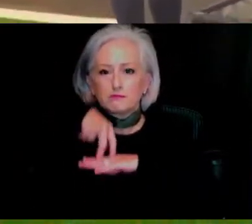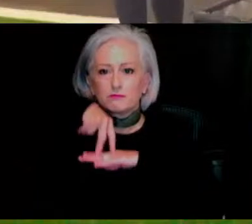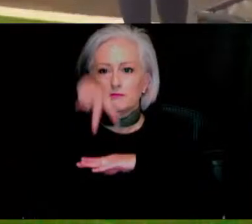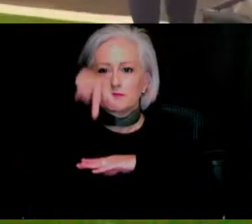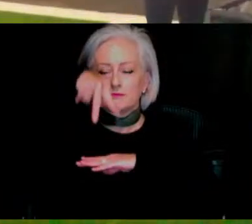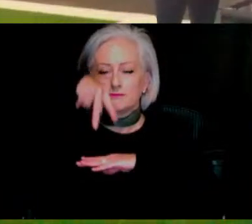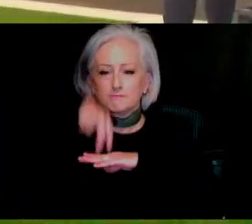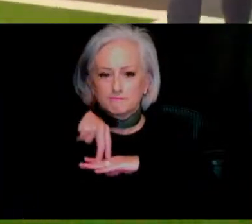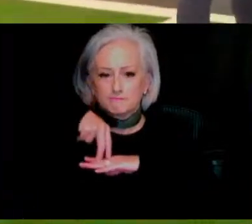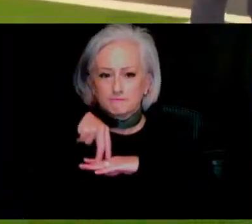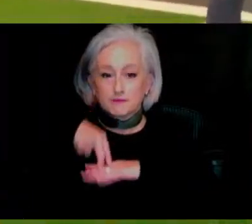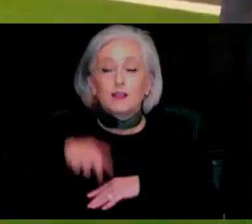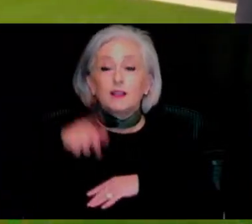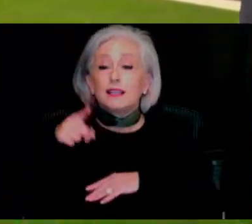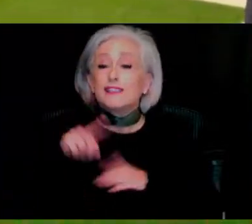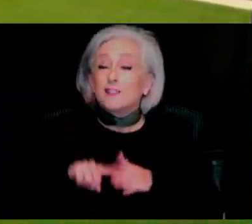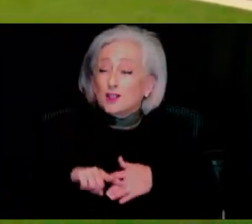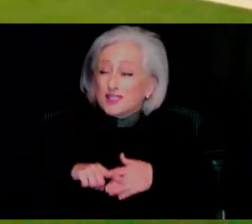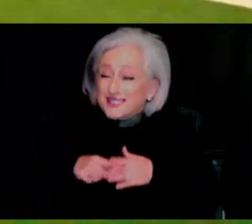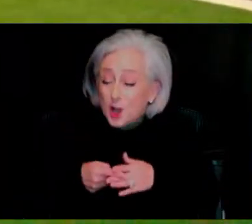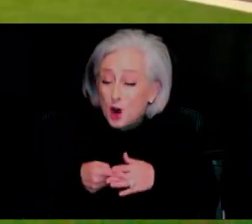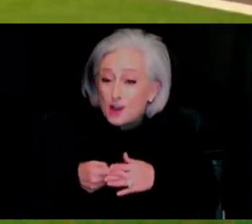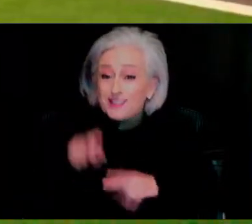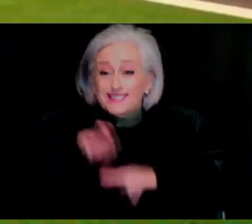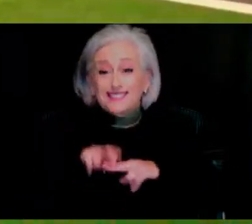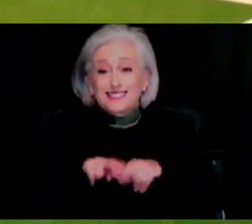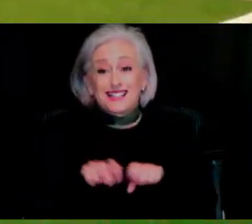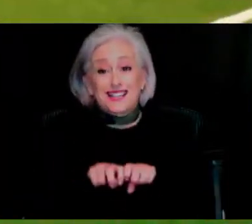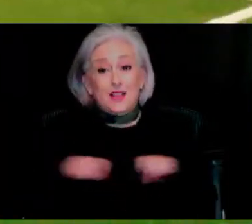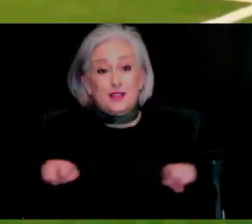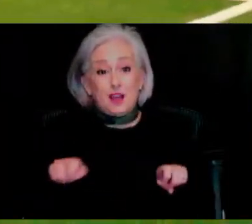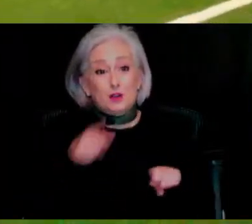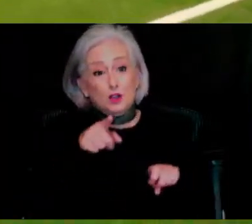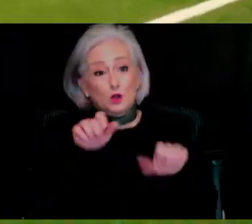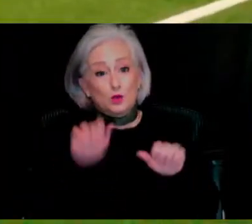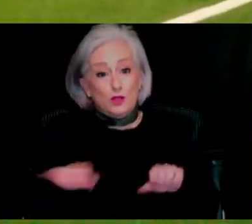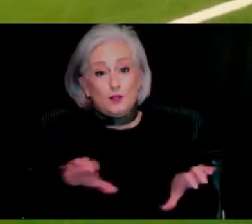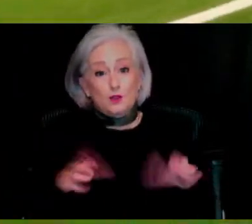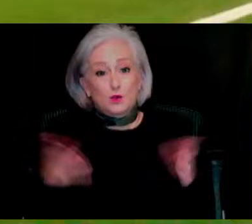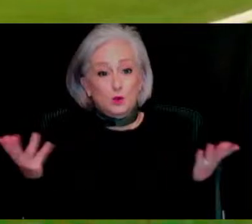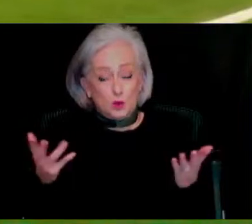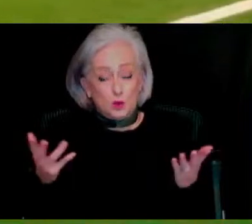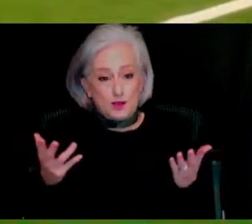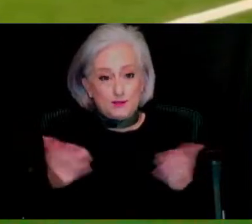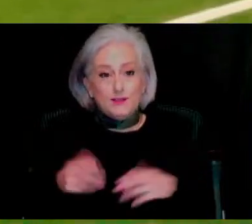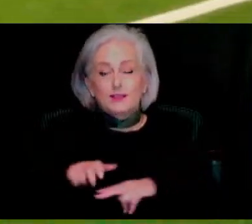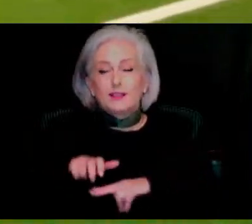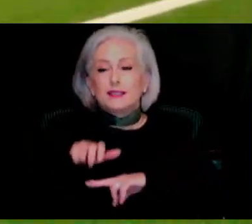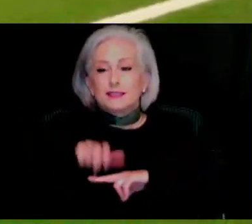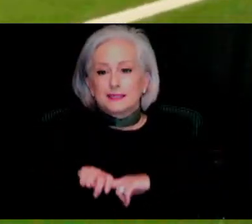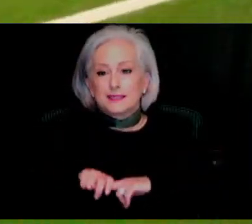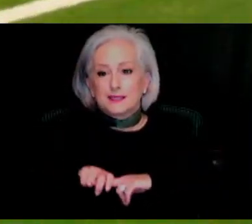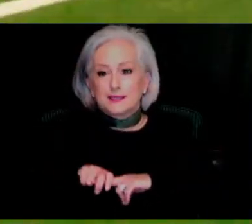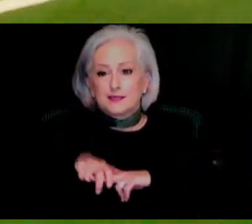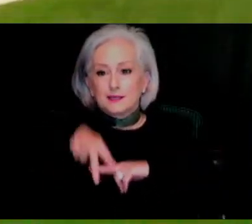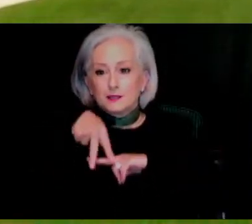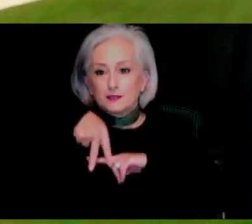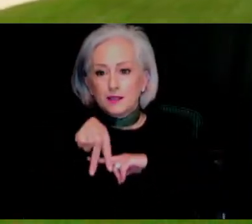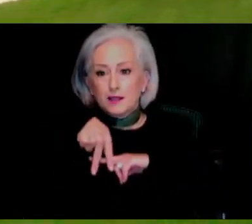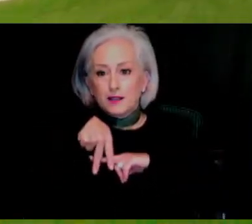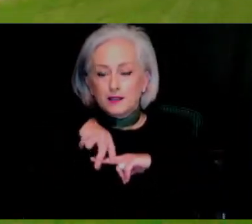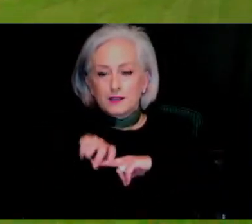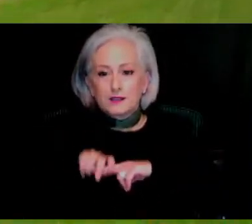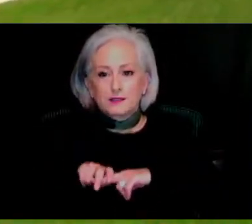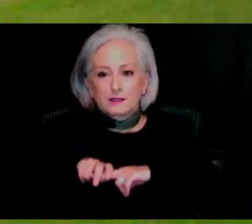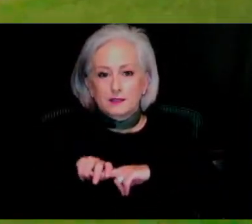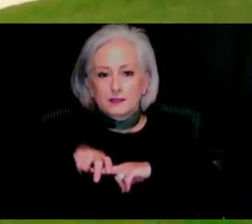And if you're just beginning or sitting on your couch, I'll have you demonstrate. You can go to a sit to stand. So you just want to start on your couch without